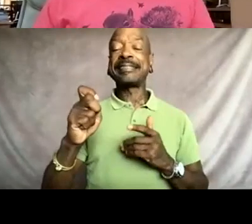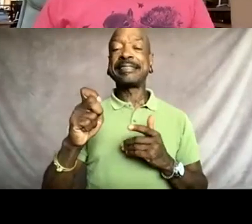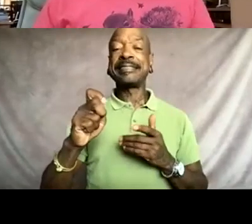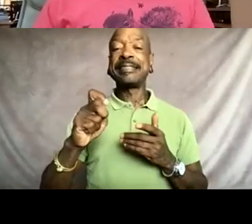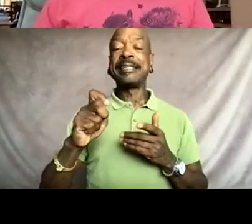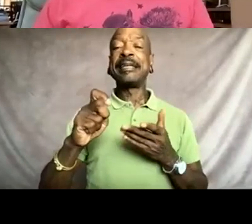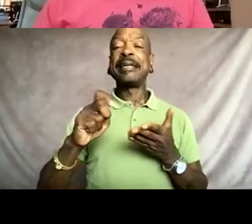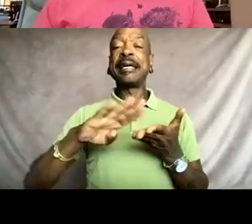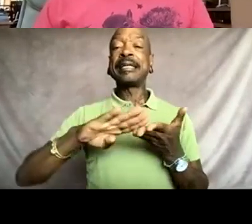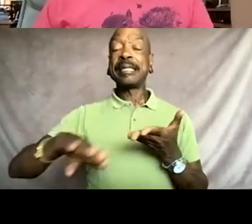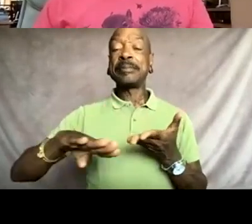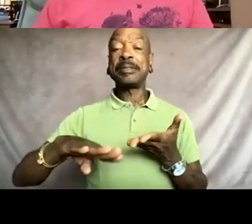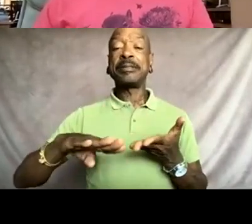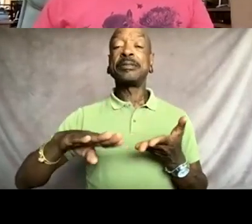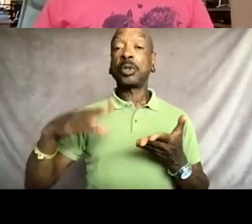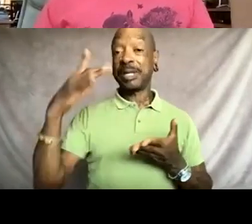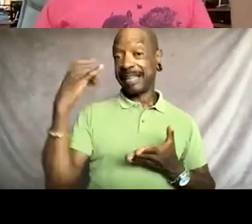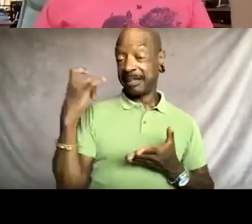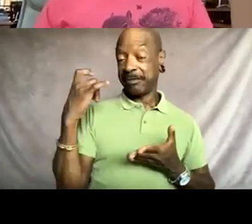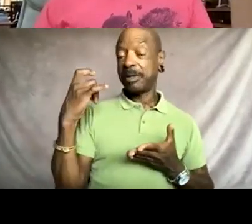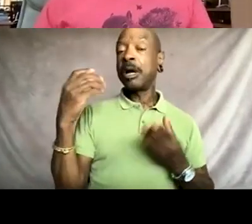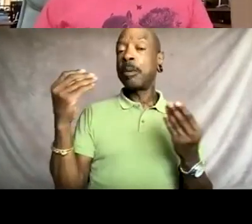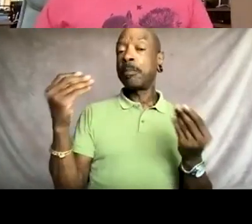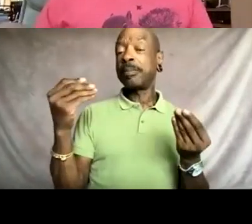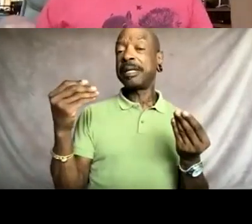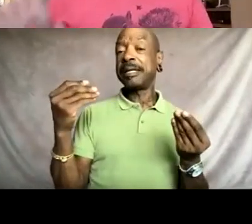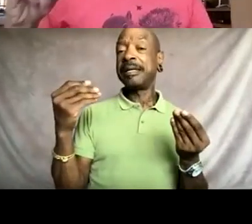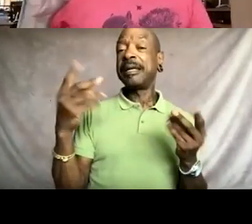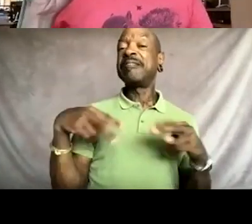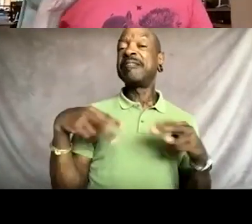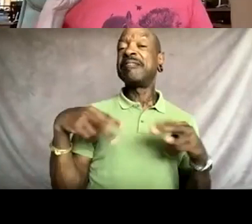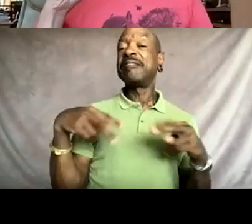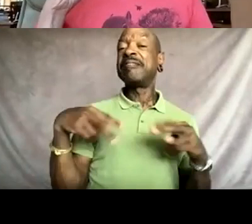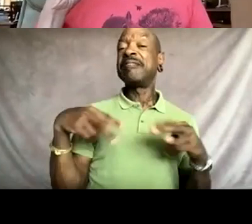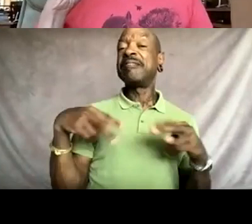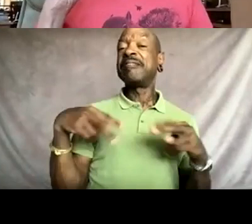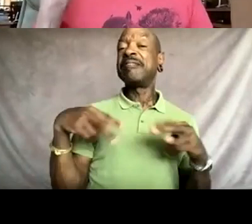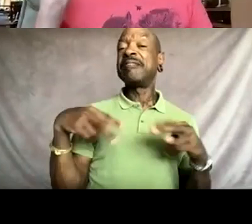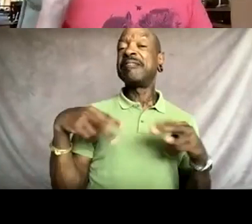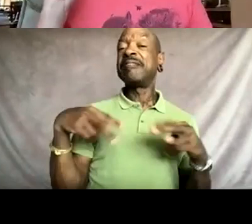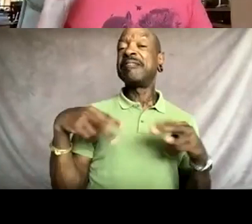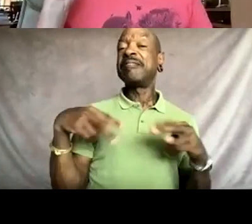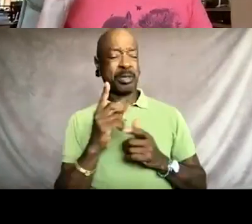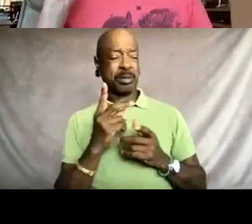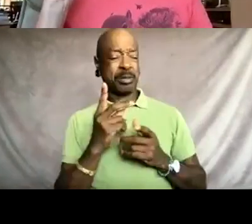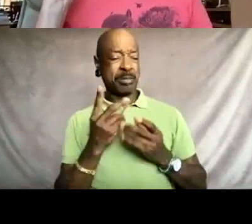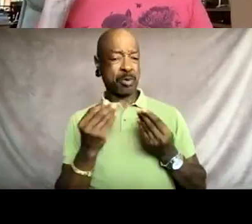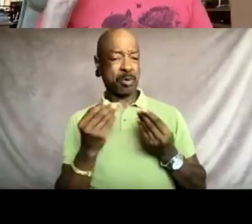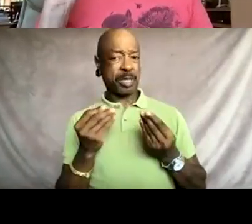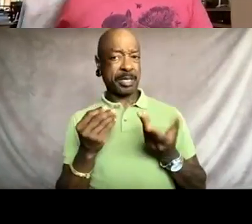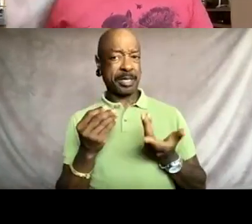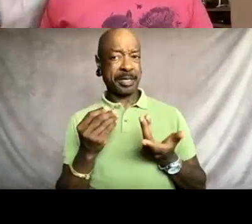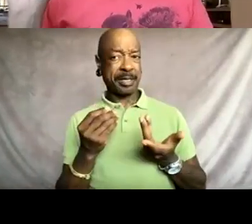in California, where property values are so high, property taxes, at least on one property that with a client we're working with, property taxes is like